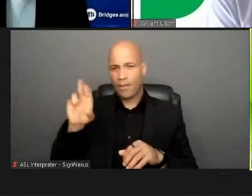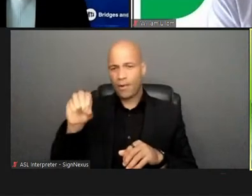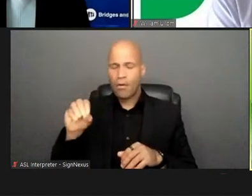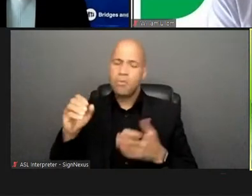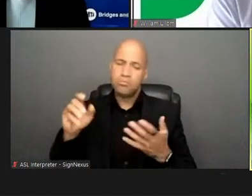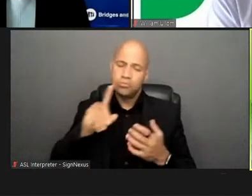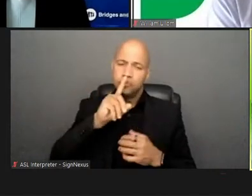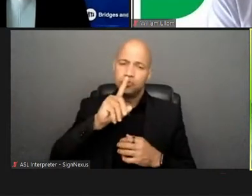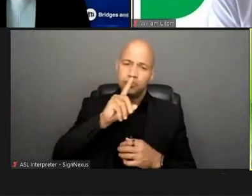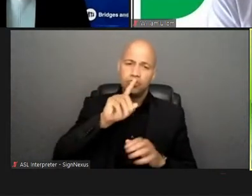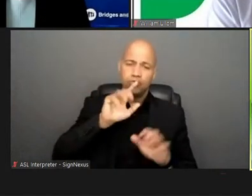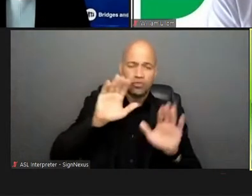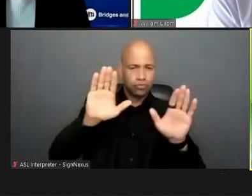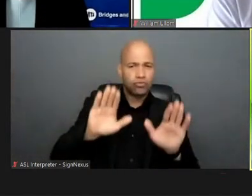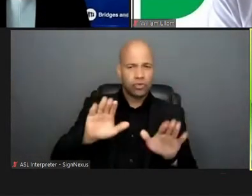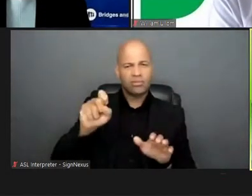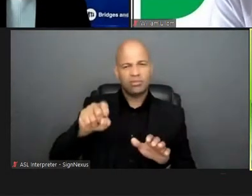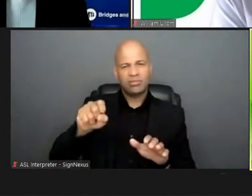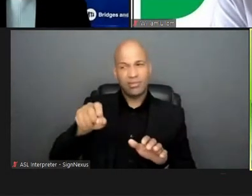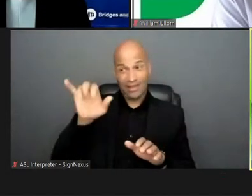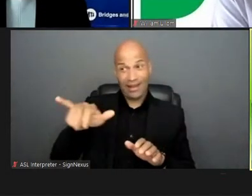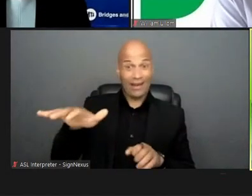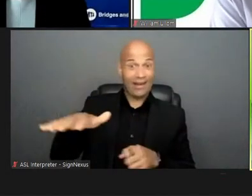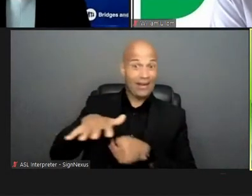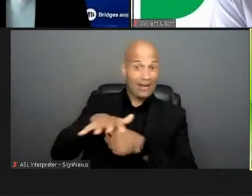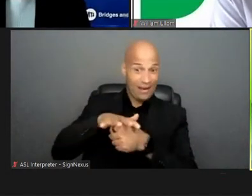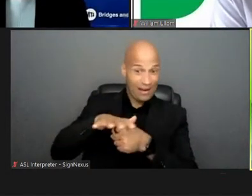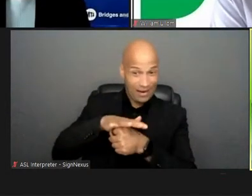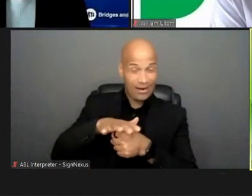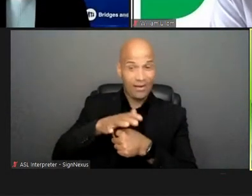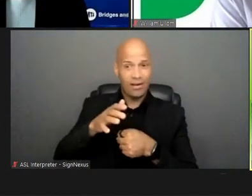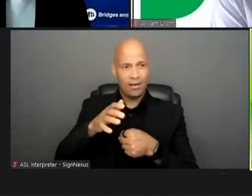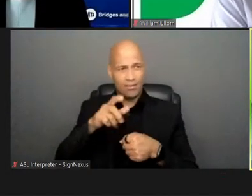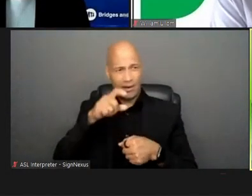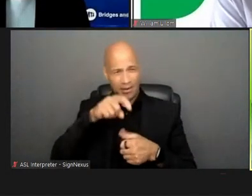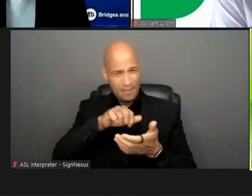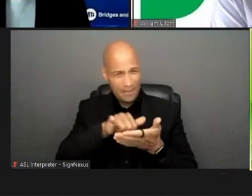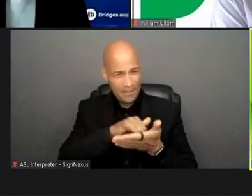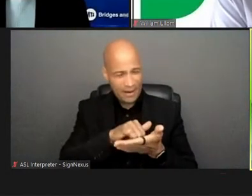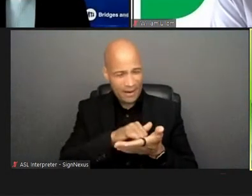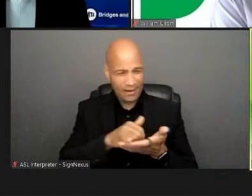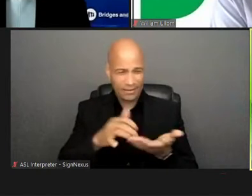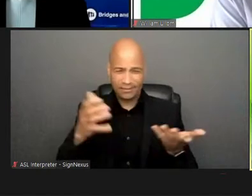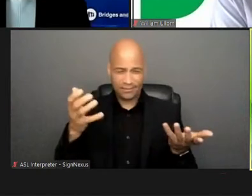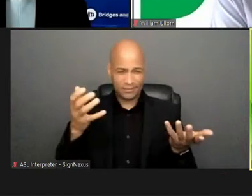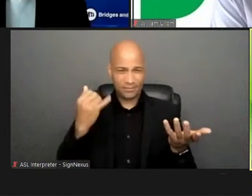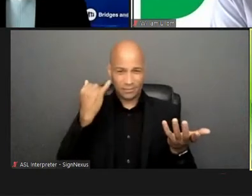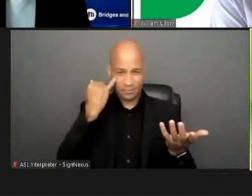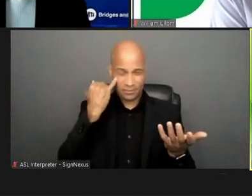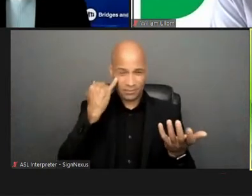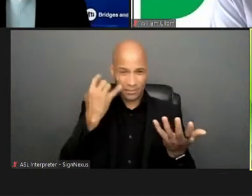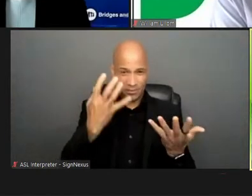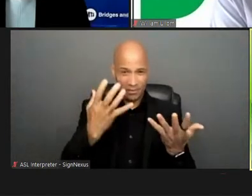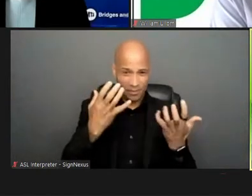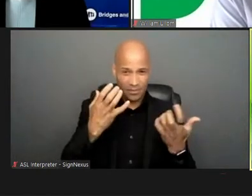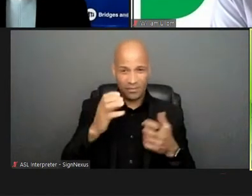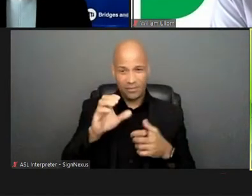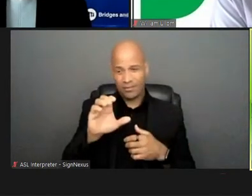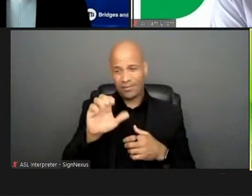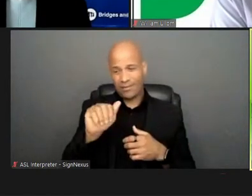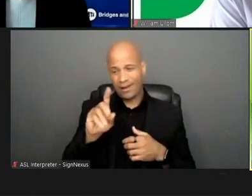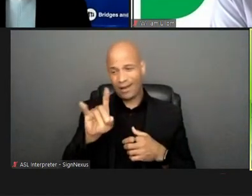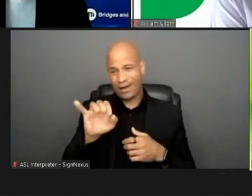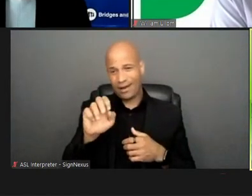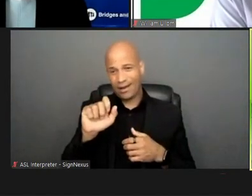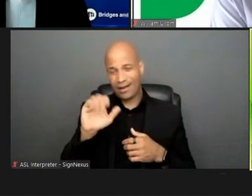they are essential in that burrows and they have little to no place in Manhattan if someone wants to take a Cadillac Escalade or Lincoln